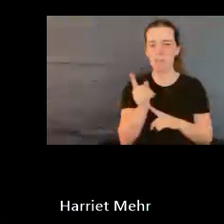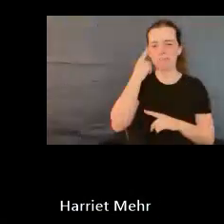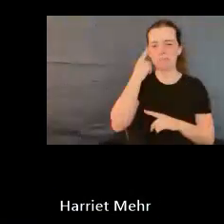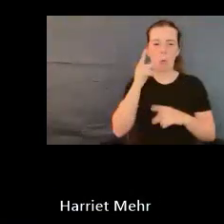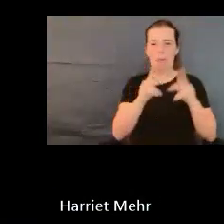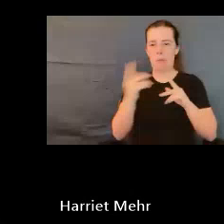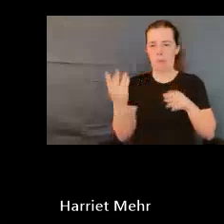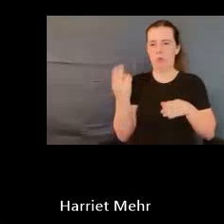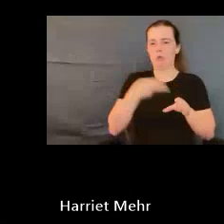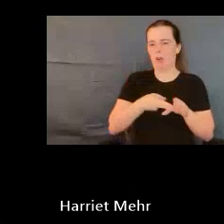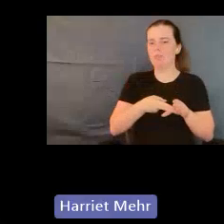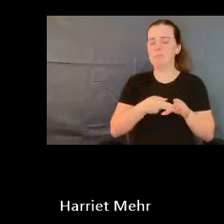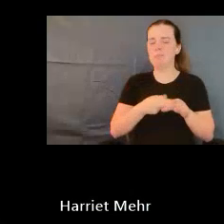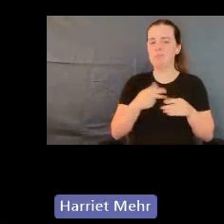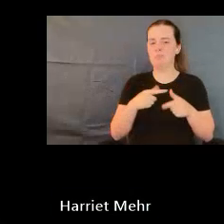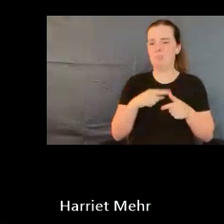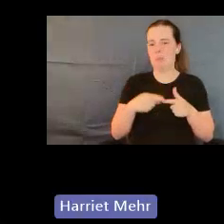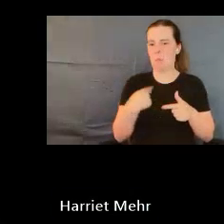started.